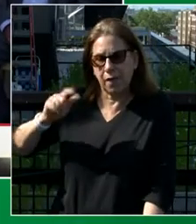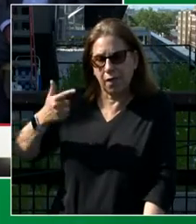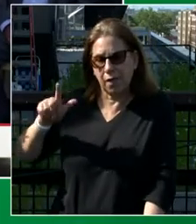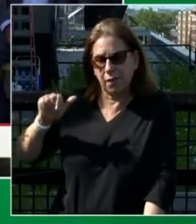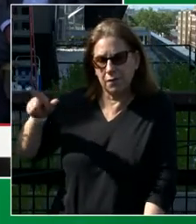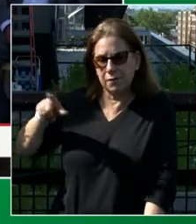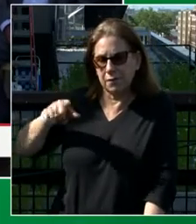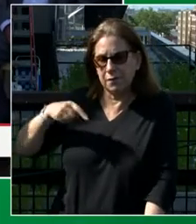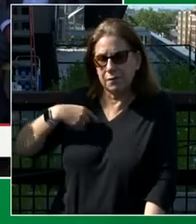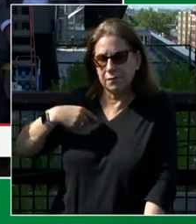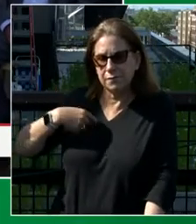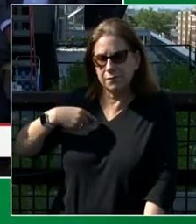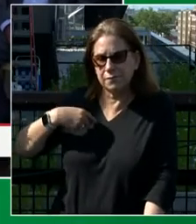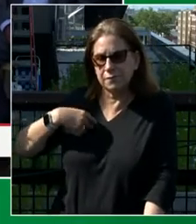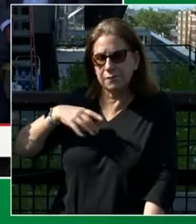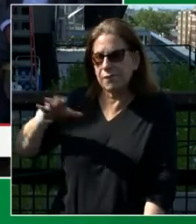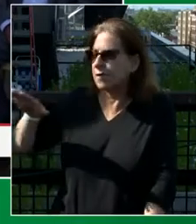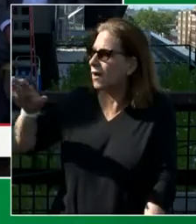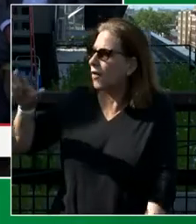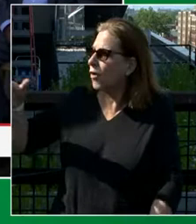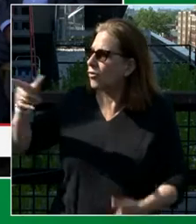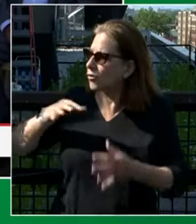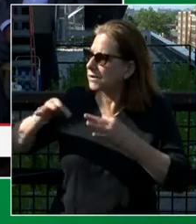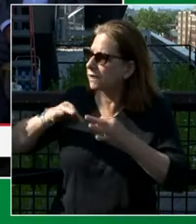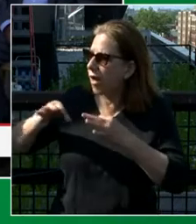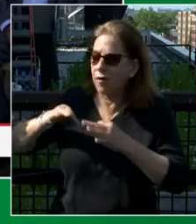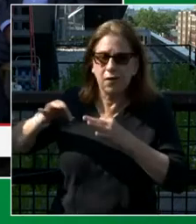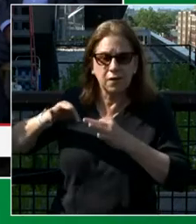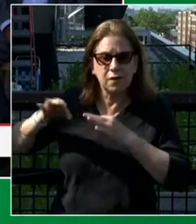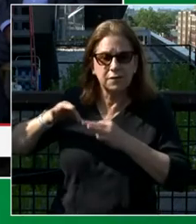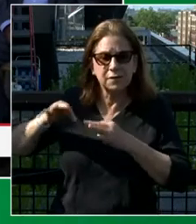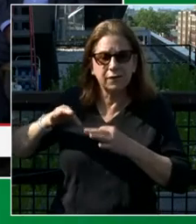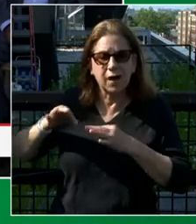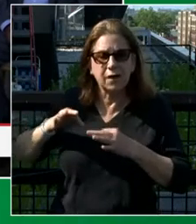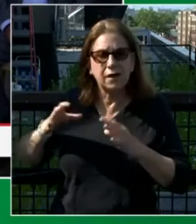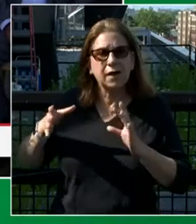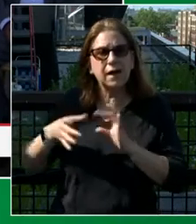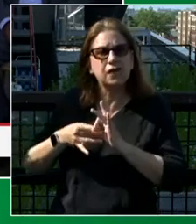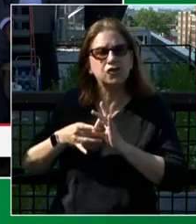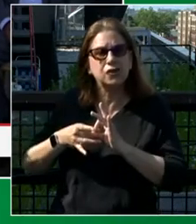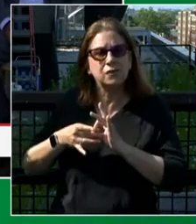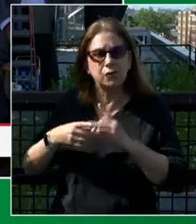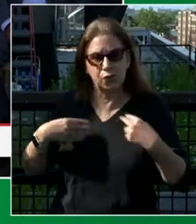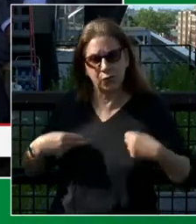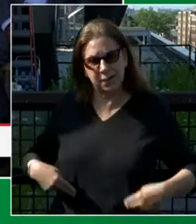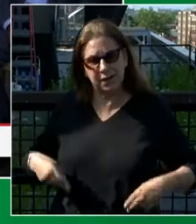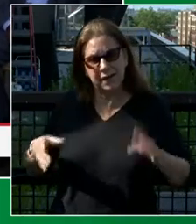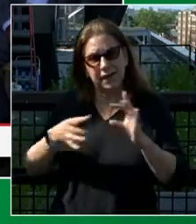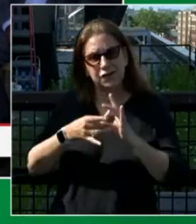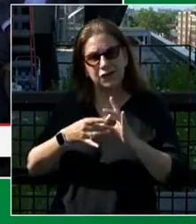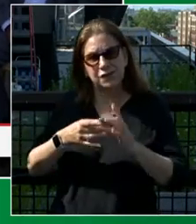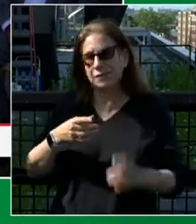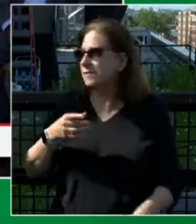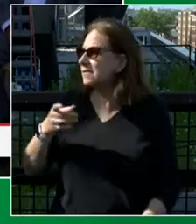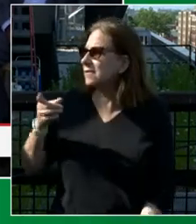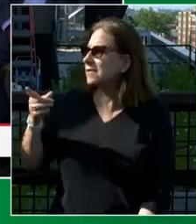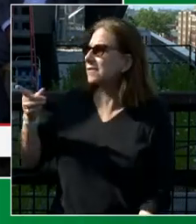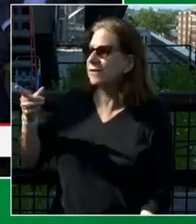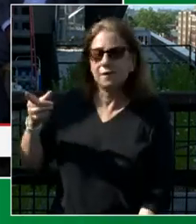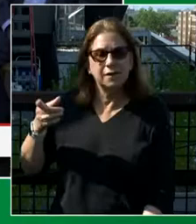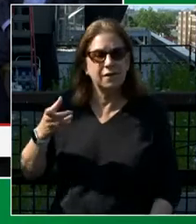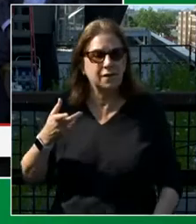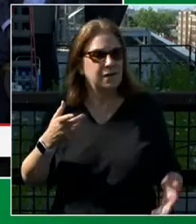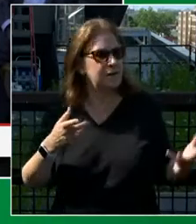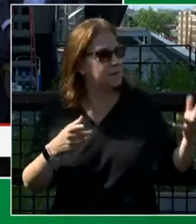to connect and connect as a team, and not ignoring what's happening outside of, you know,